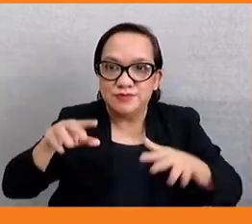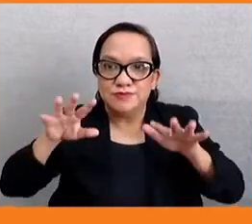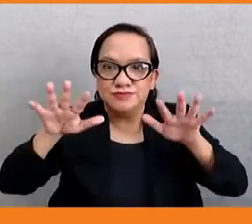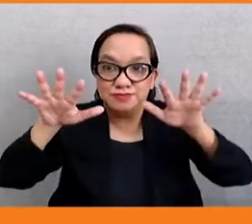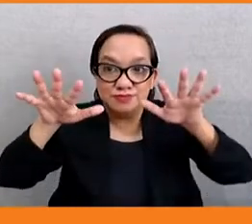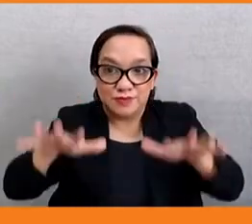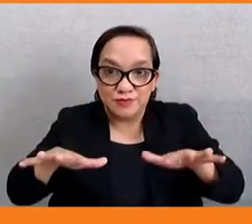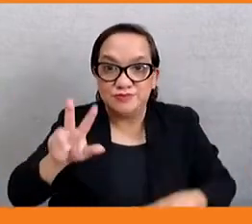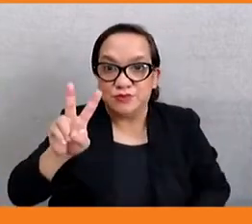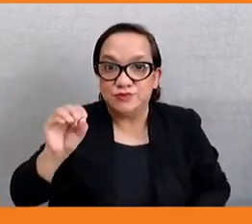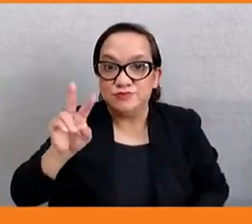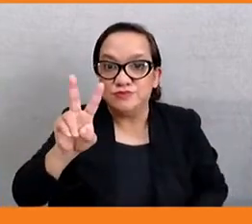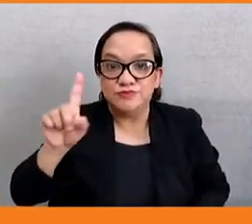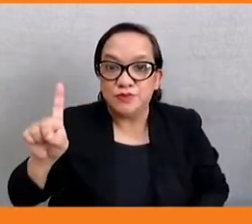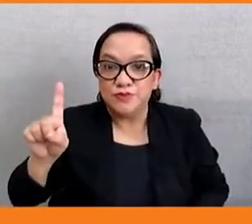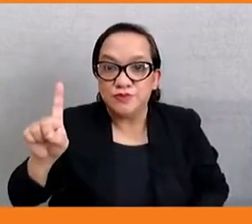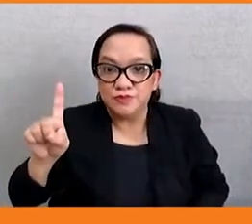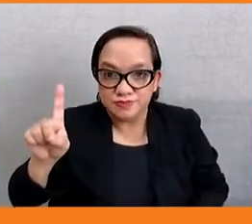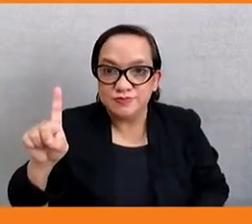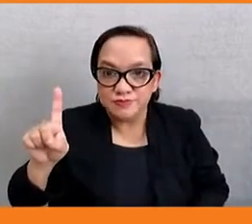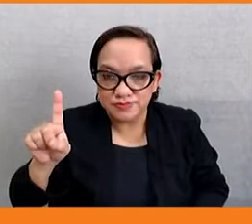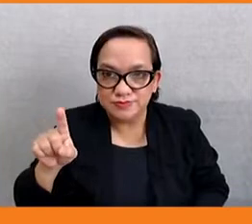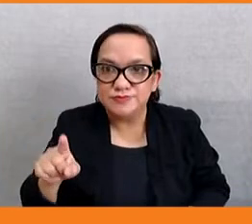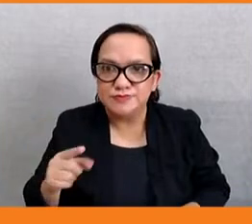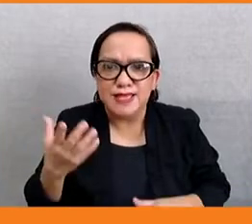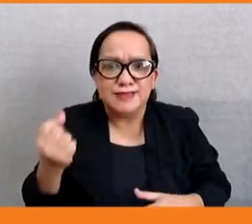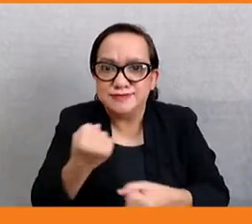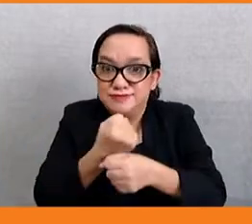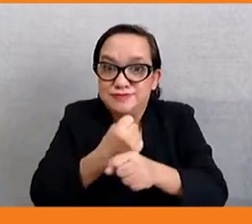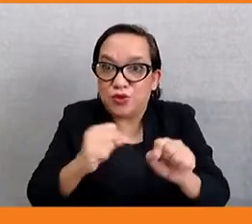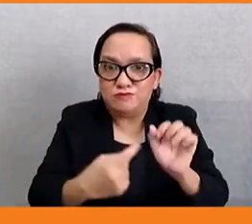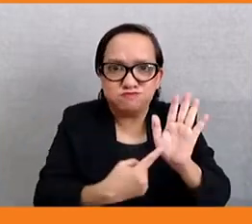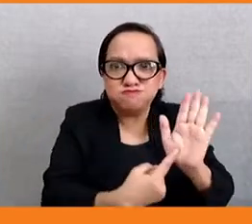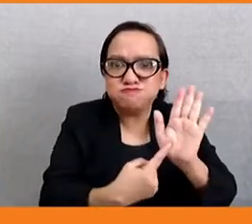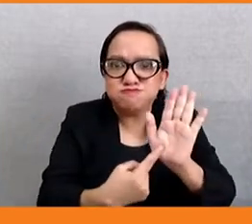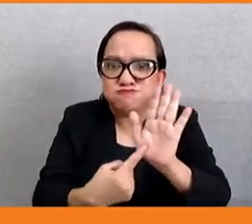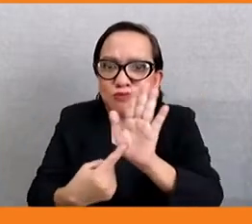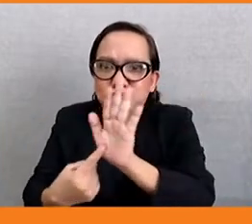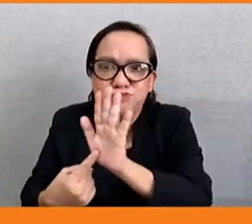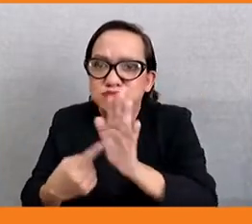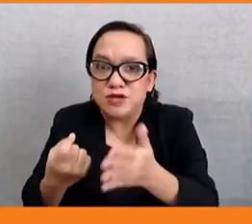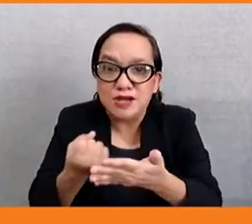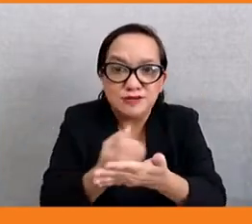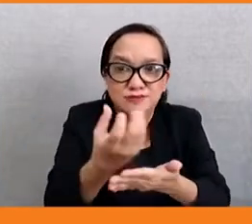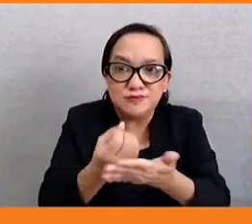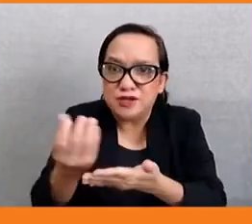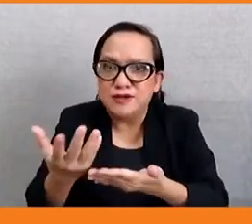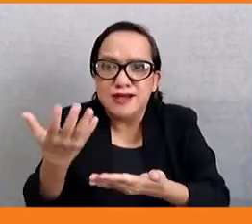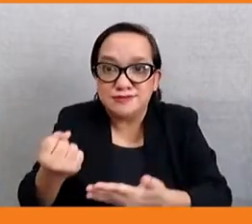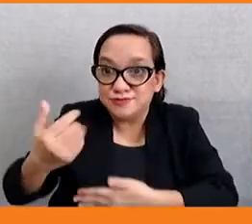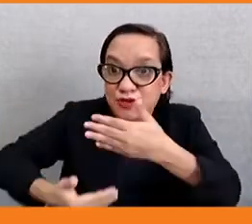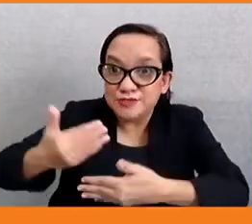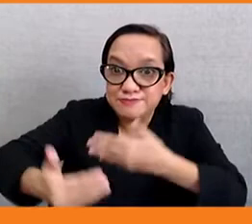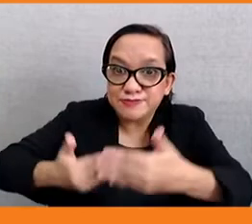safeguard policy review and update process, which included over 61 consultations with